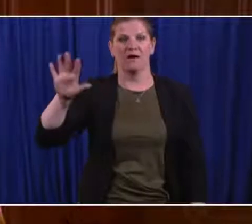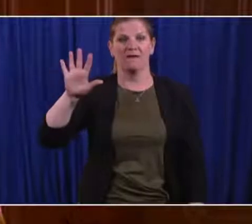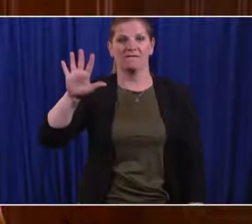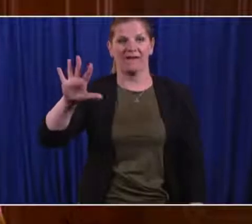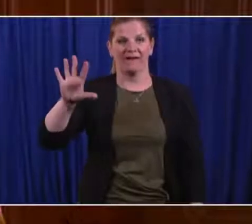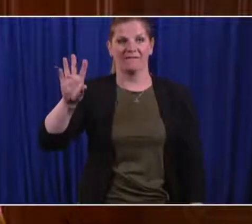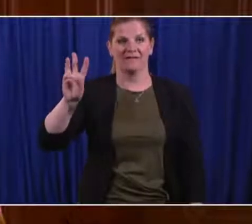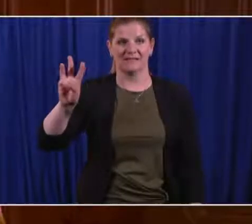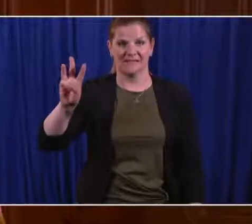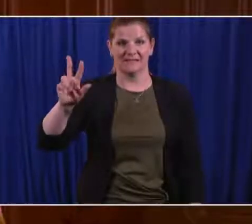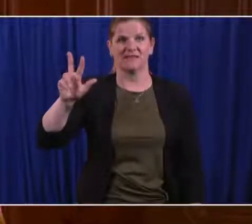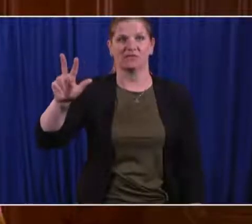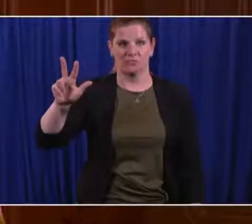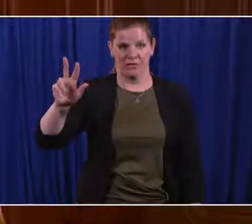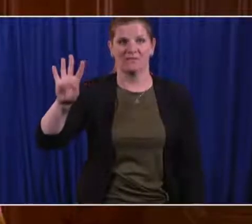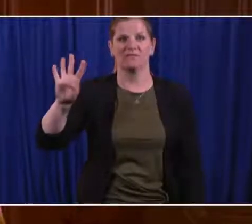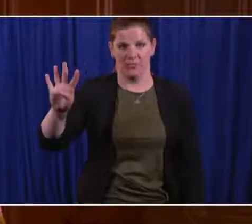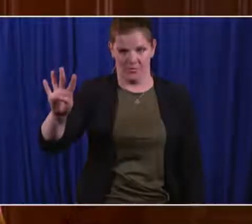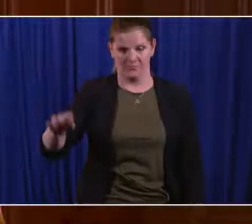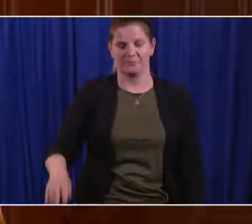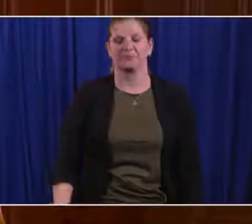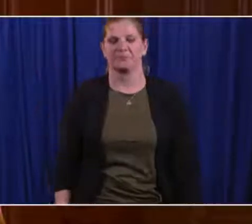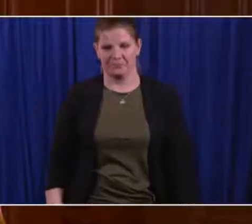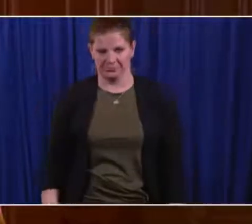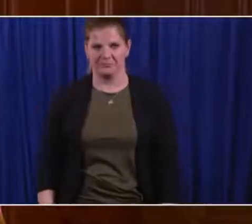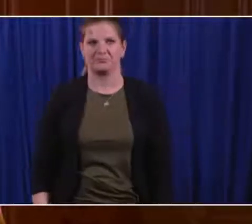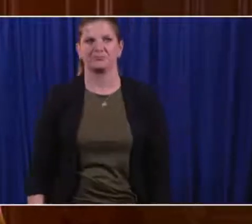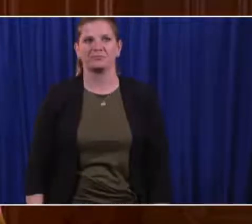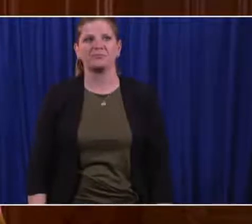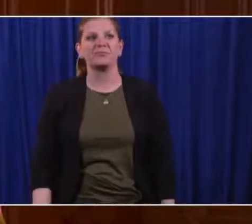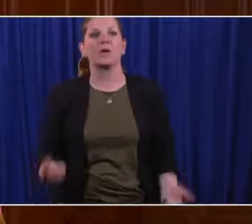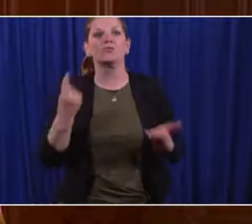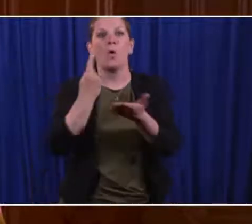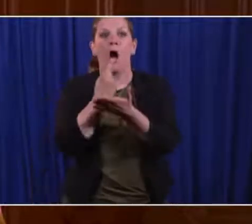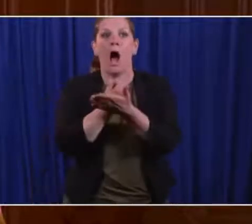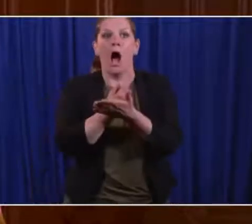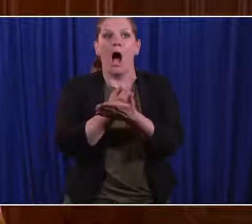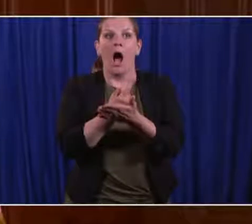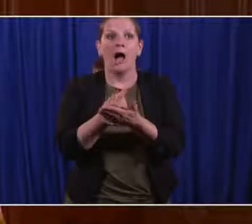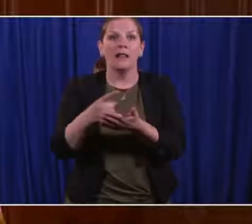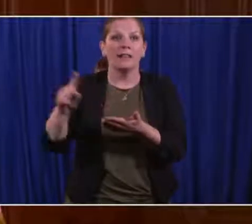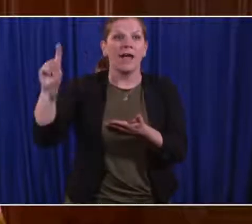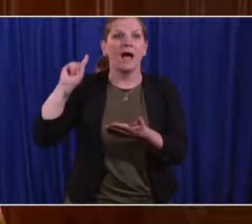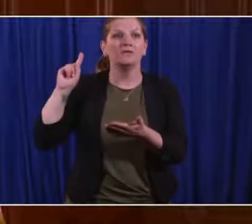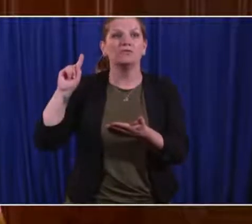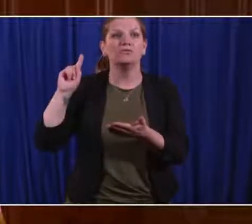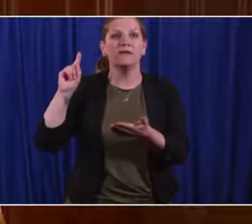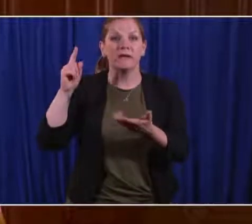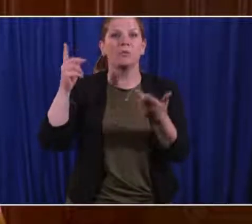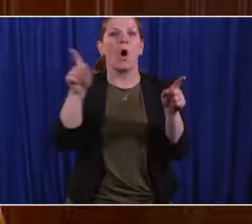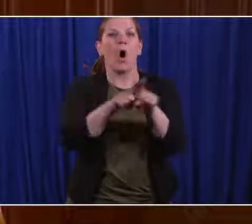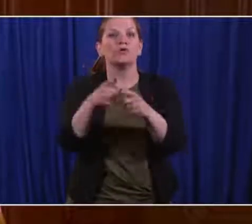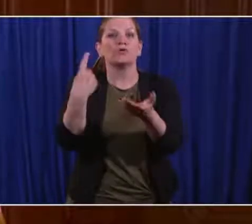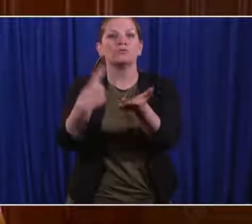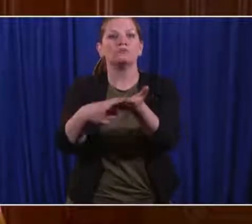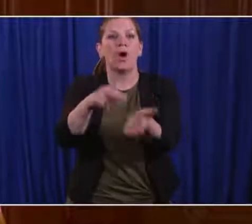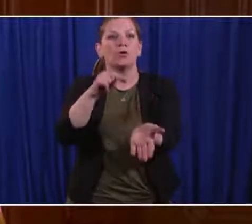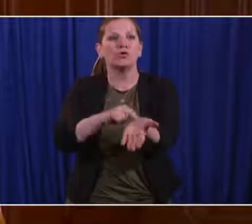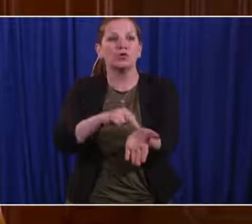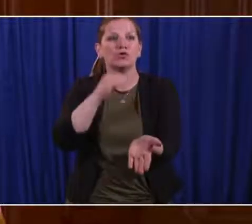Last week we talked about evolving the orders in regard to visitation for nursing